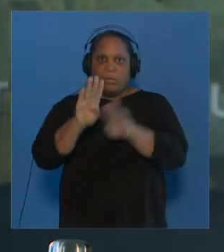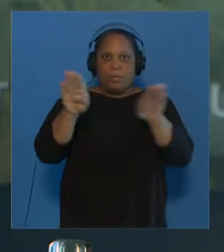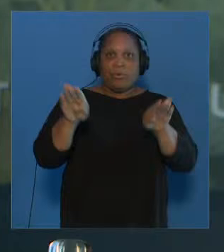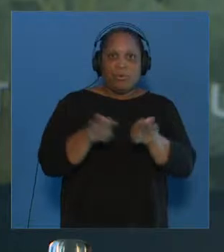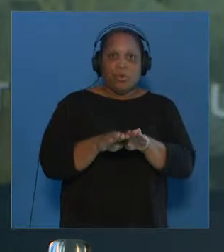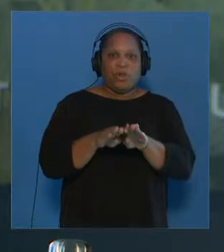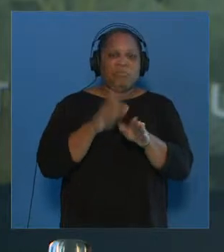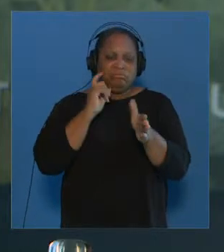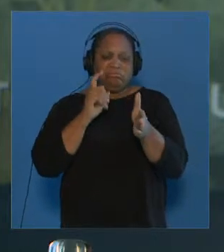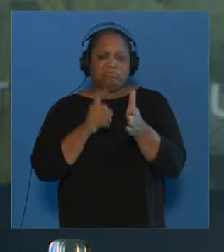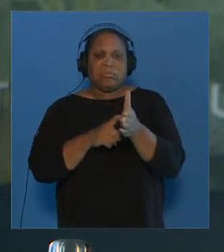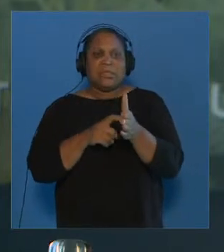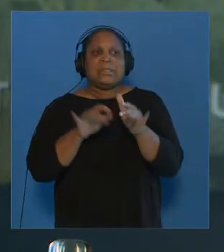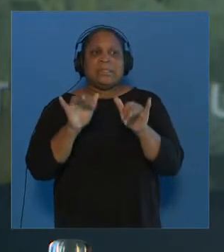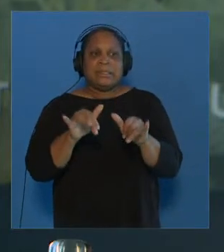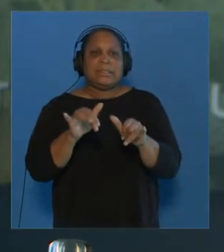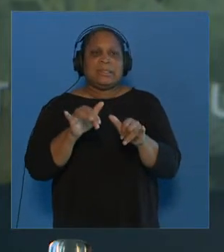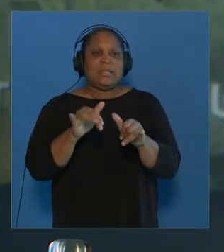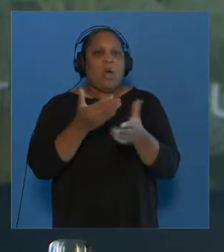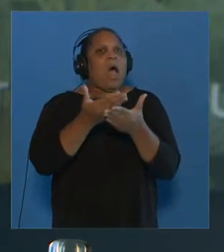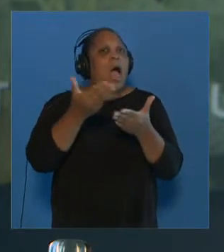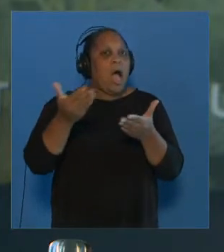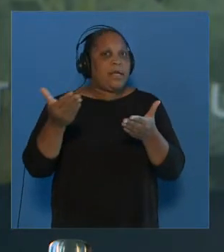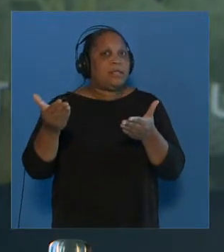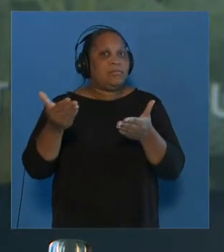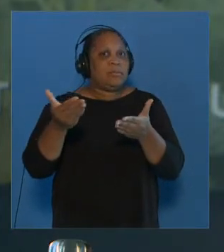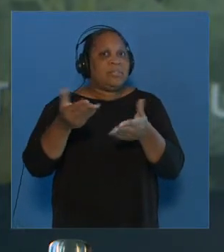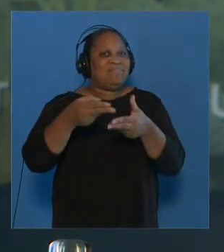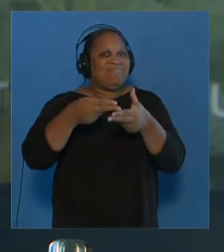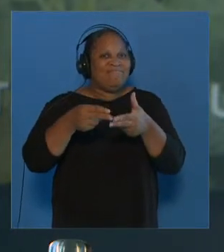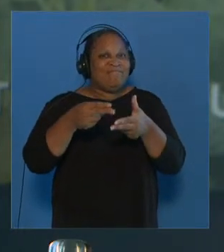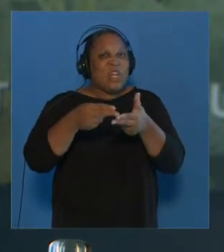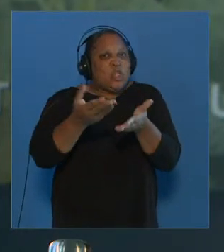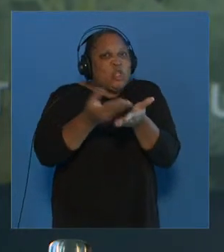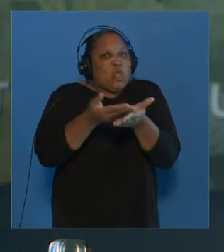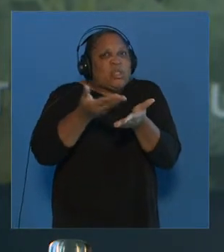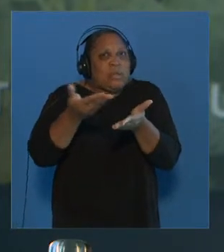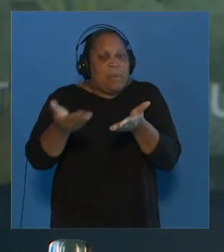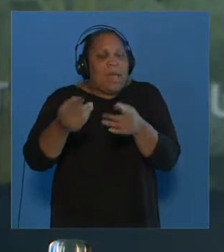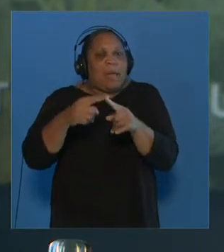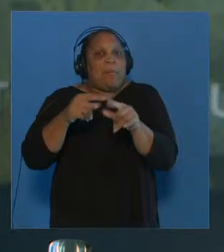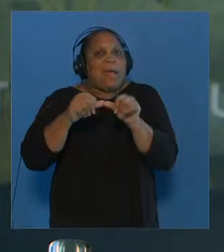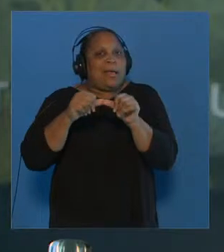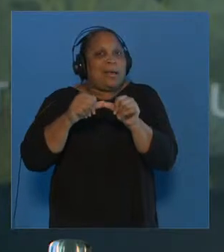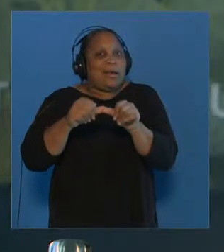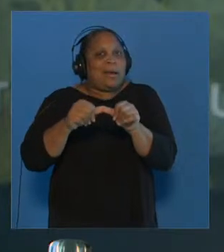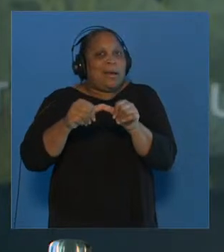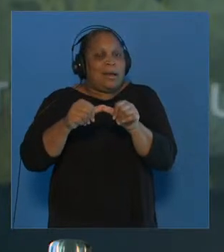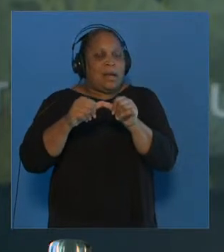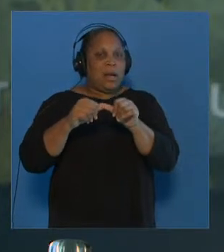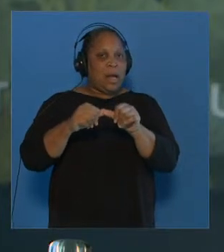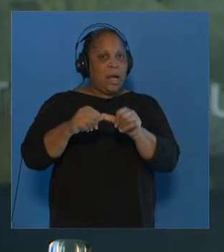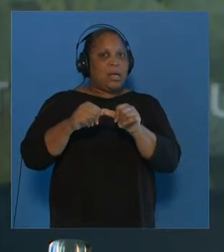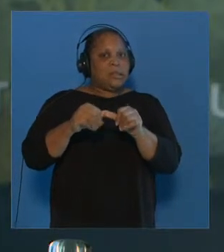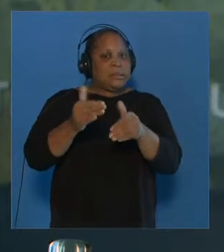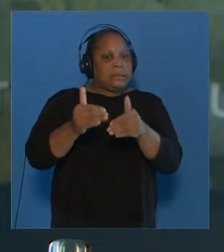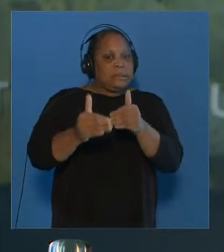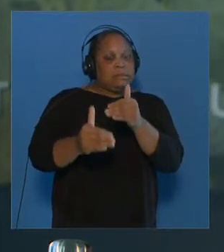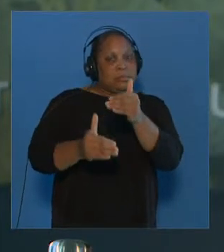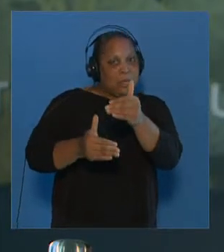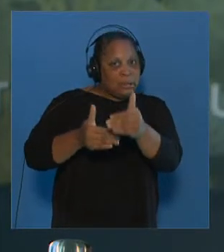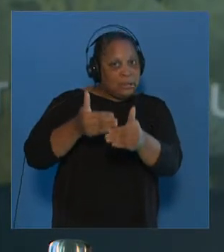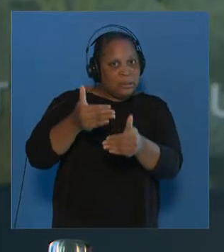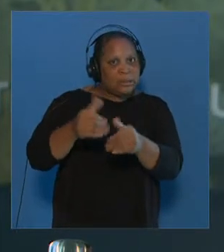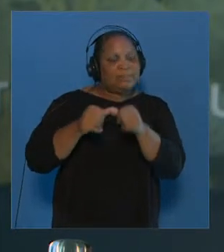still areas, items that are short supply, but that's just a constant process